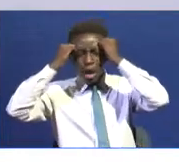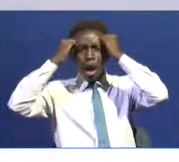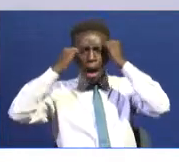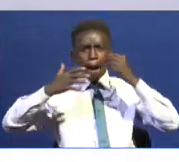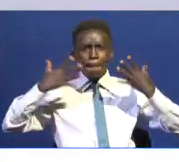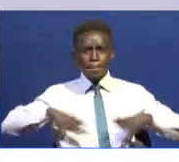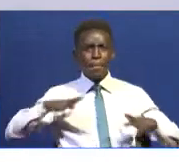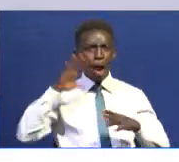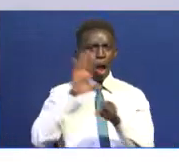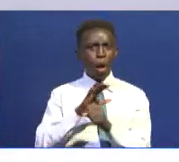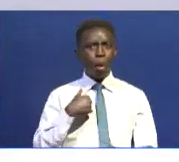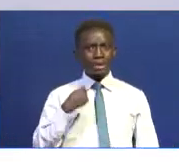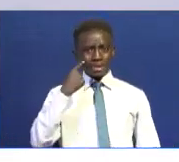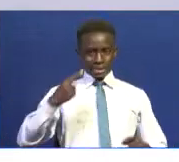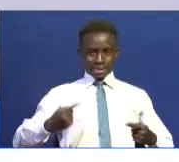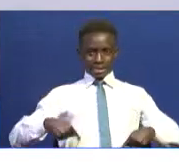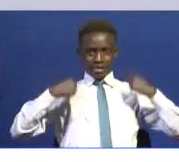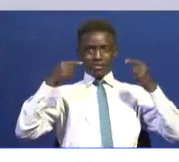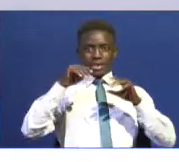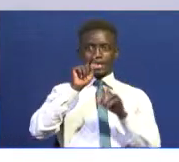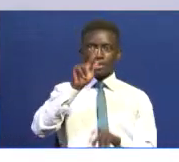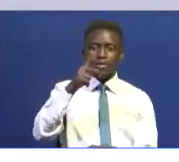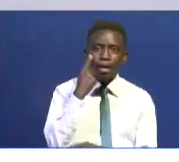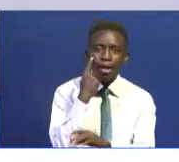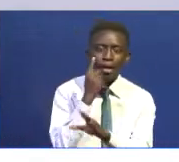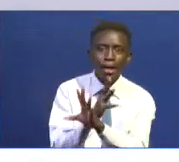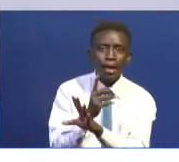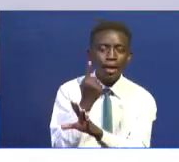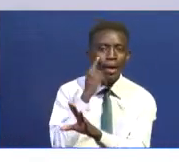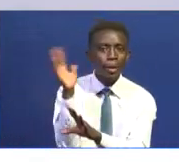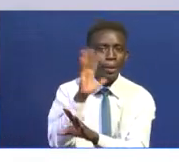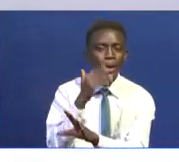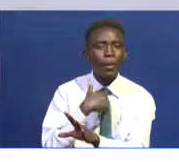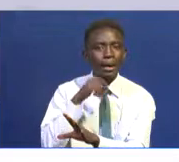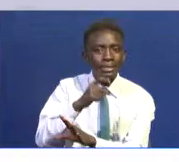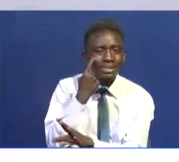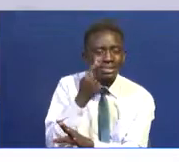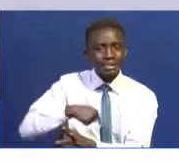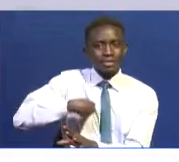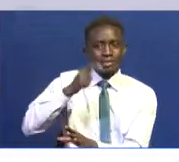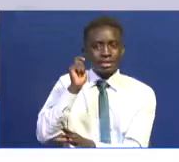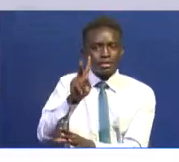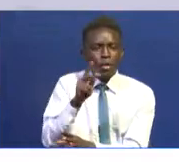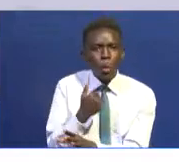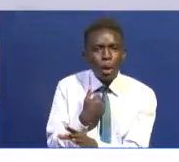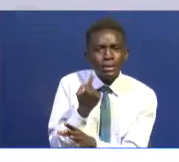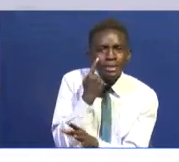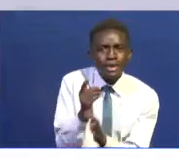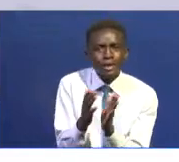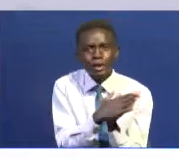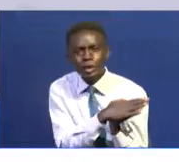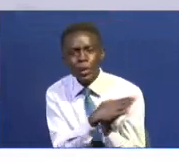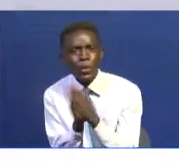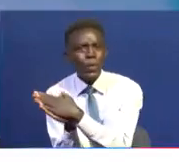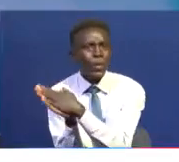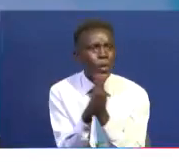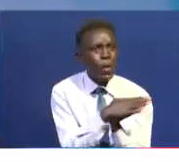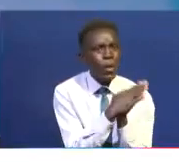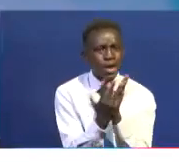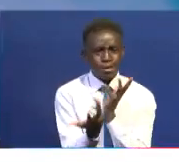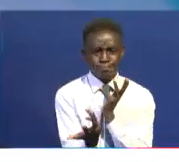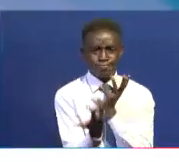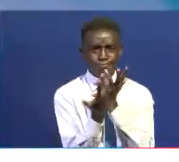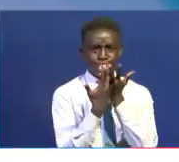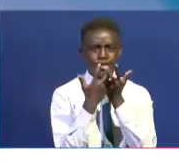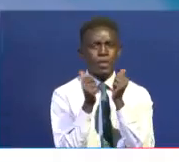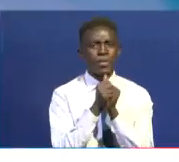like to hear the stories. They like to hear the accent. They like to hear the intonation. They like to see stories that are relevant to them. I